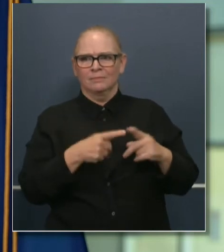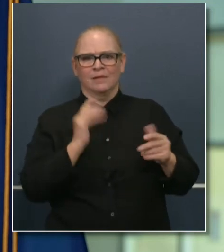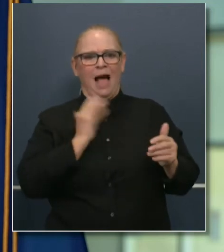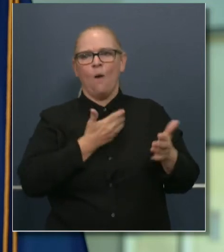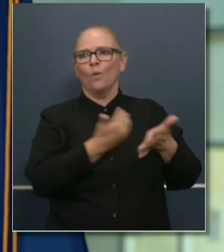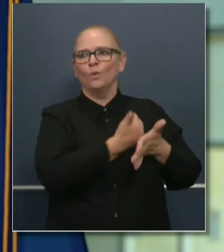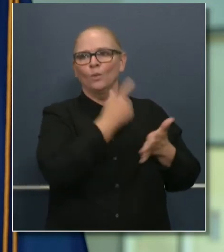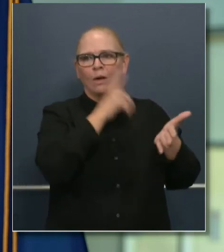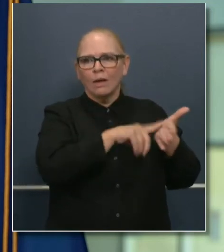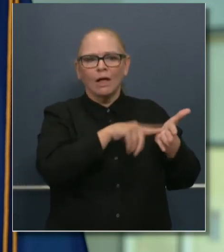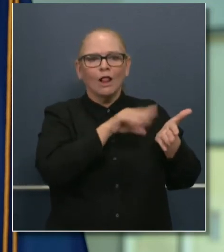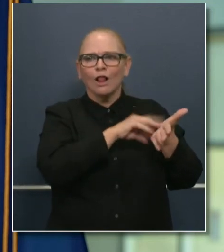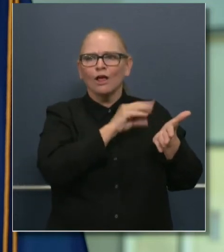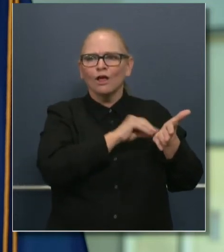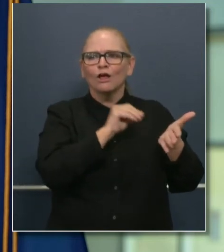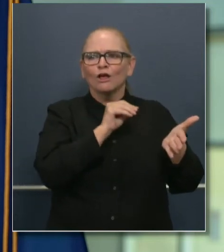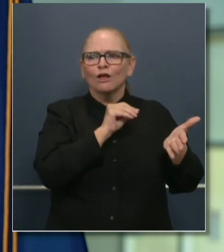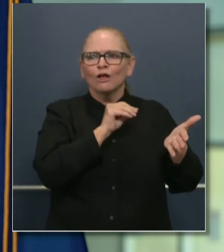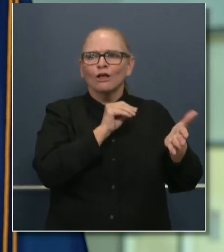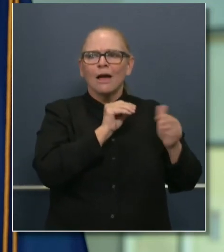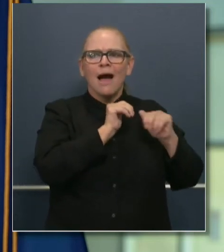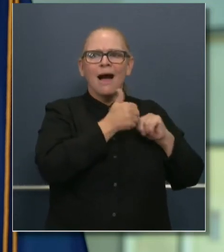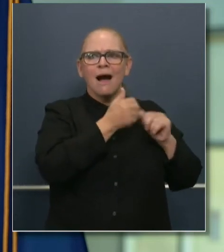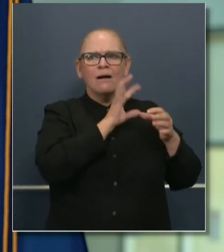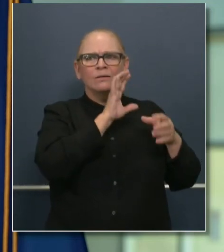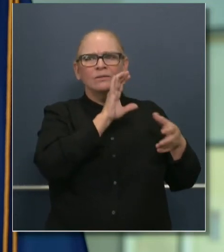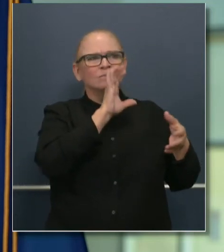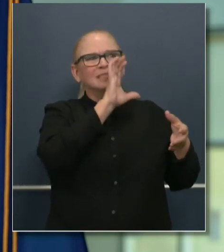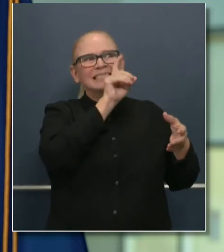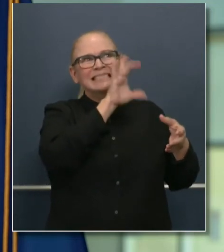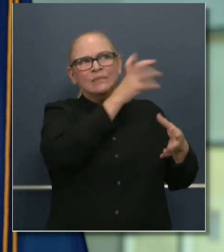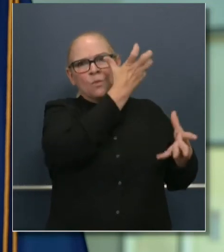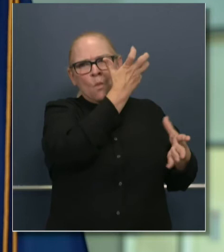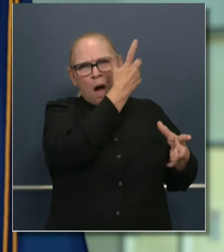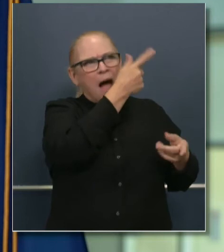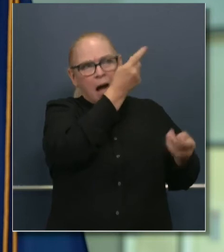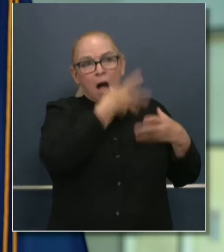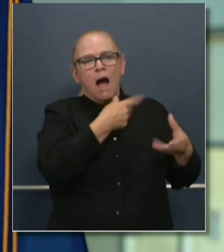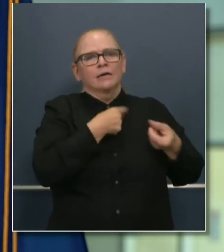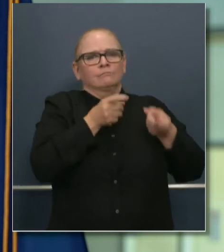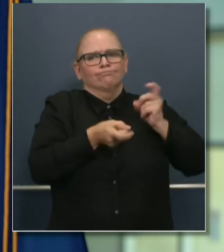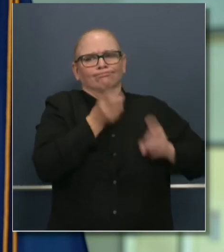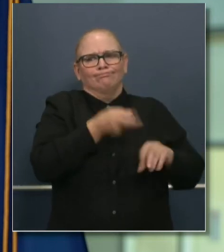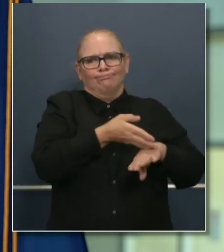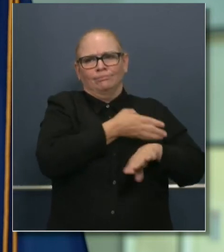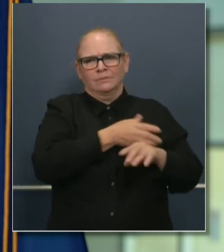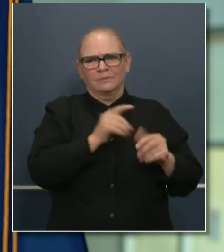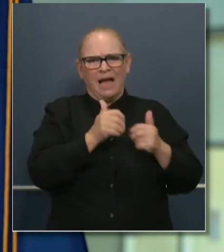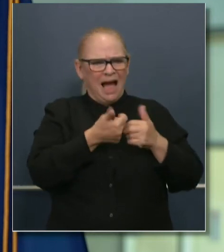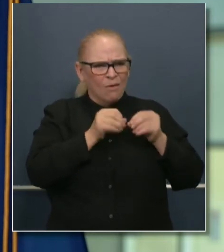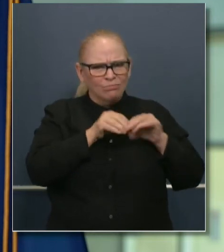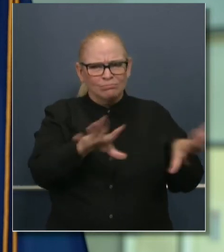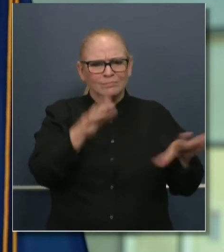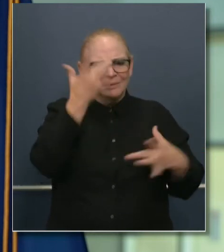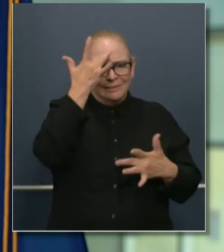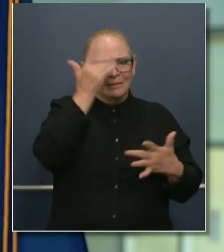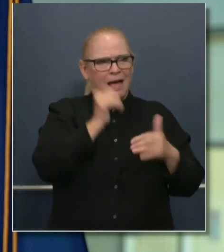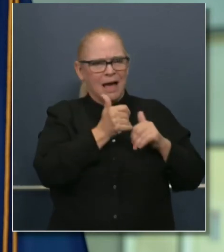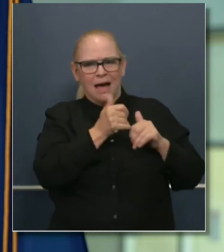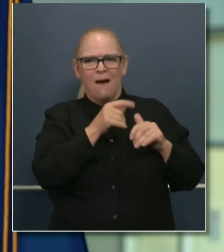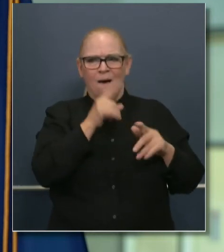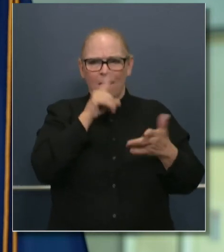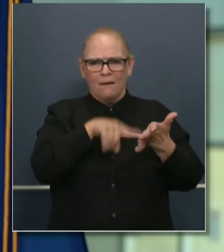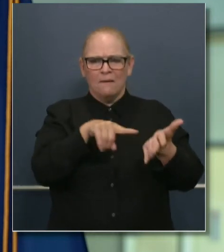where people with trained skills in public health and epidemiology try to understand where the